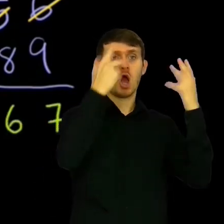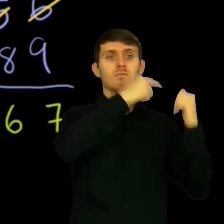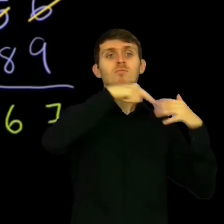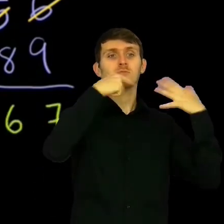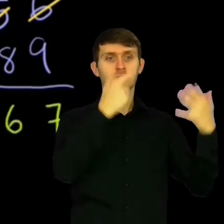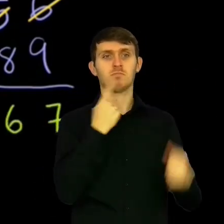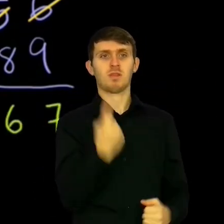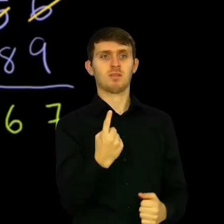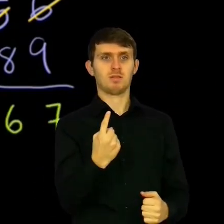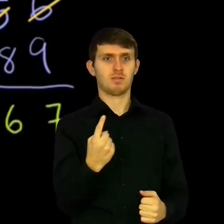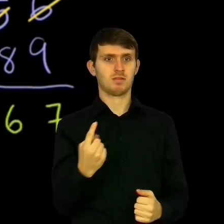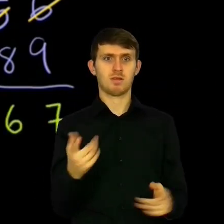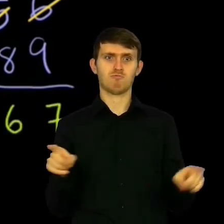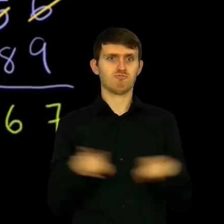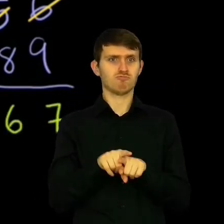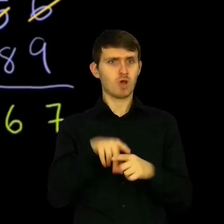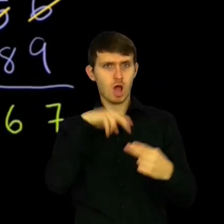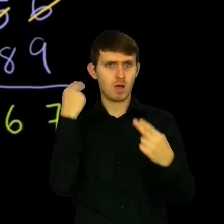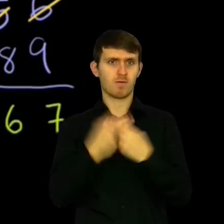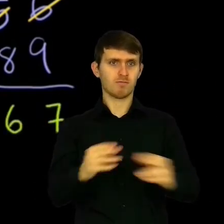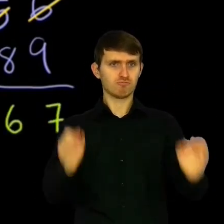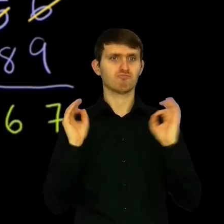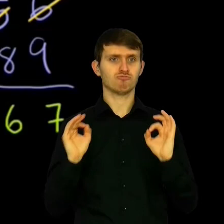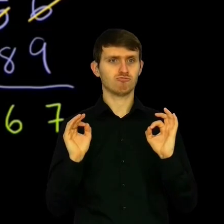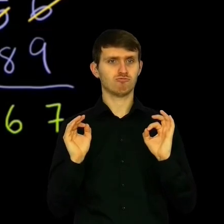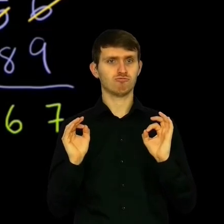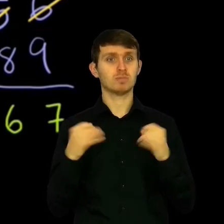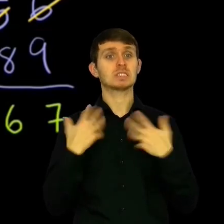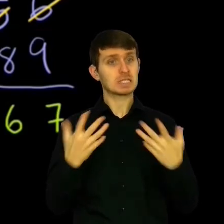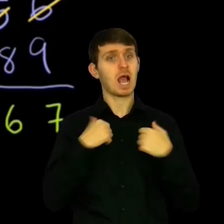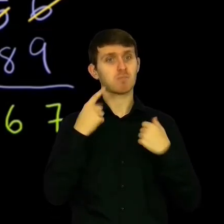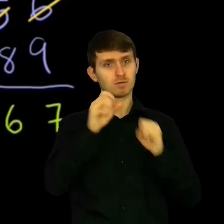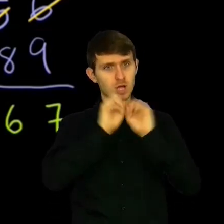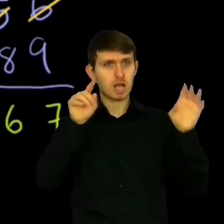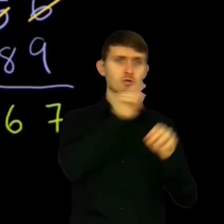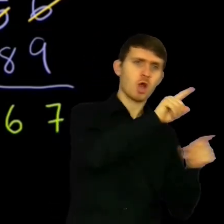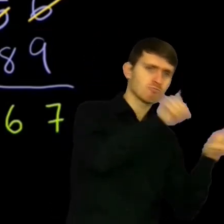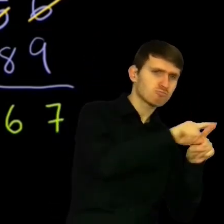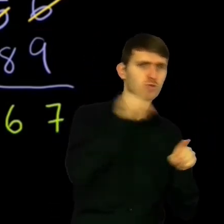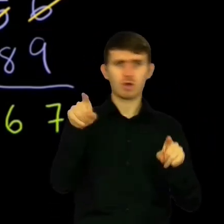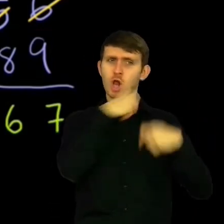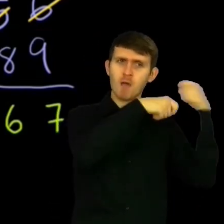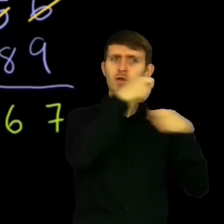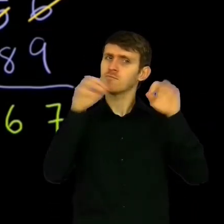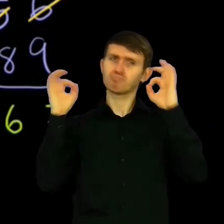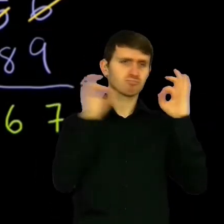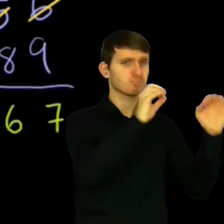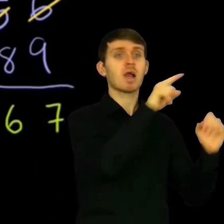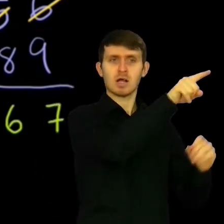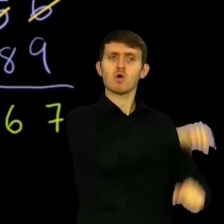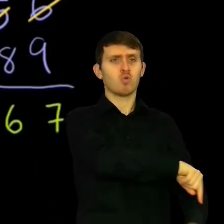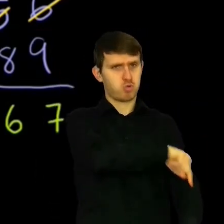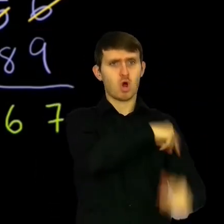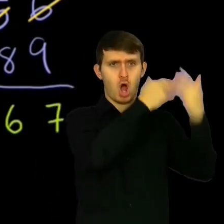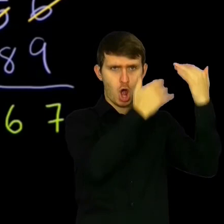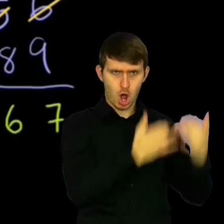13 minus 5 is 8, 8 minus 7 is 1. And lucky for us, we got the right answer. And now, you know, I want to make it very clear, there is no better